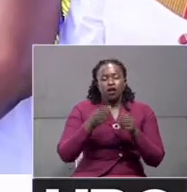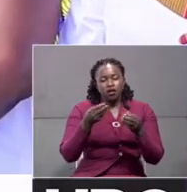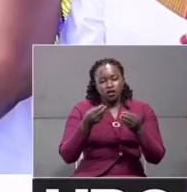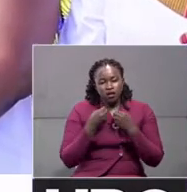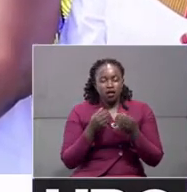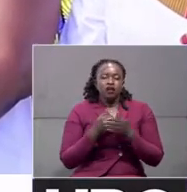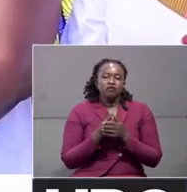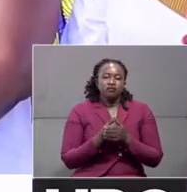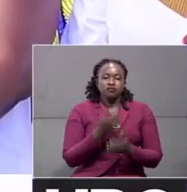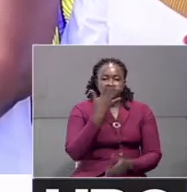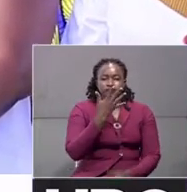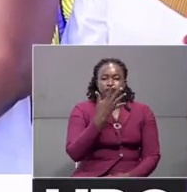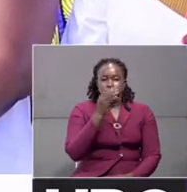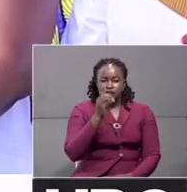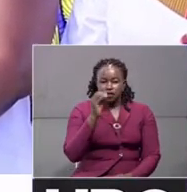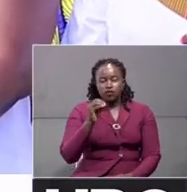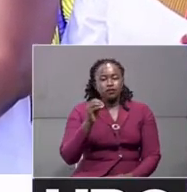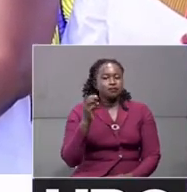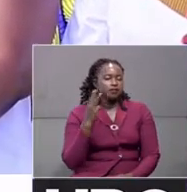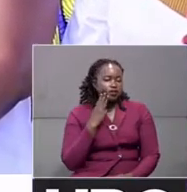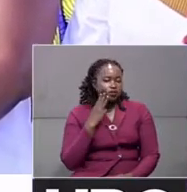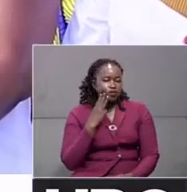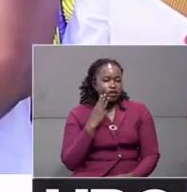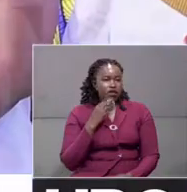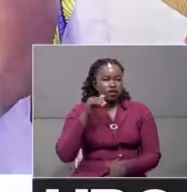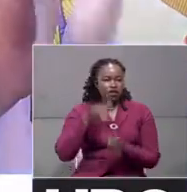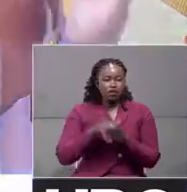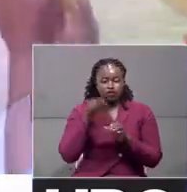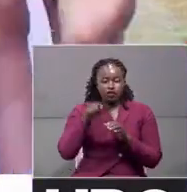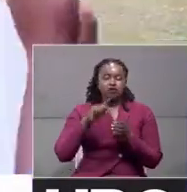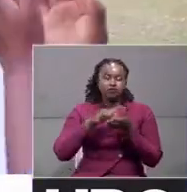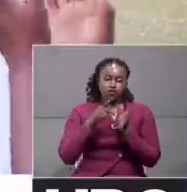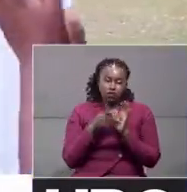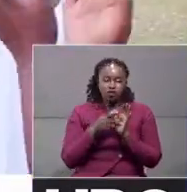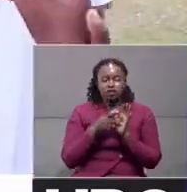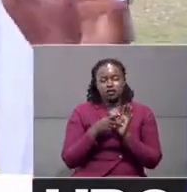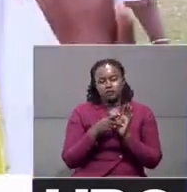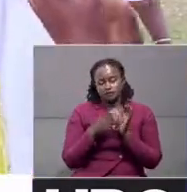of 500 million shillings into this project.